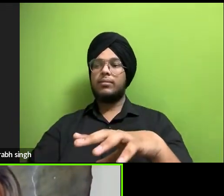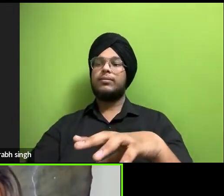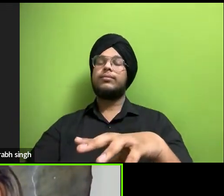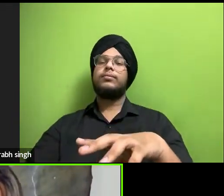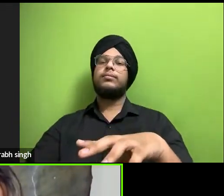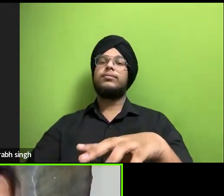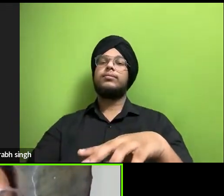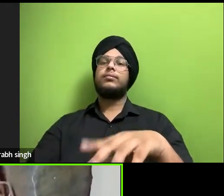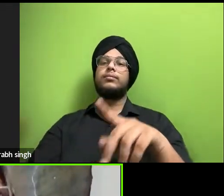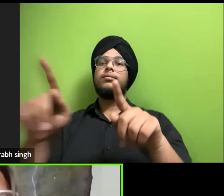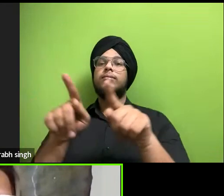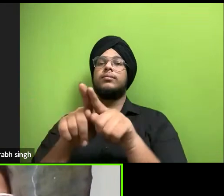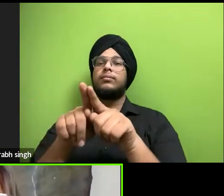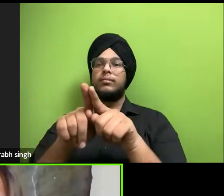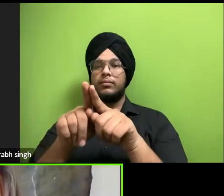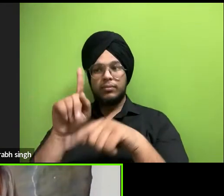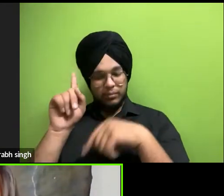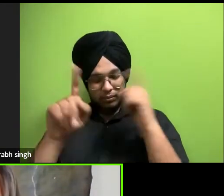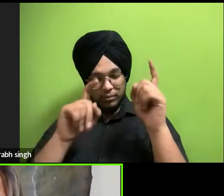remember, thinking